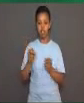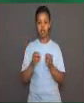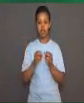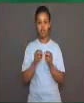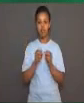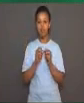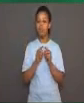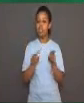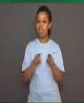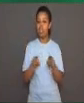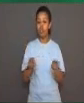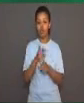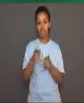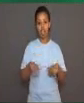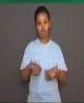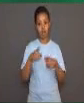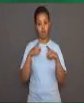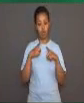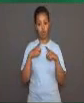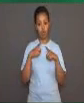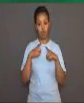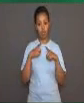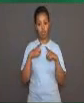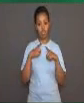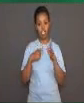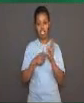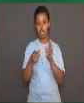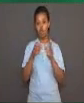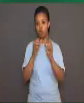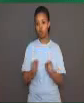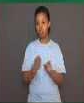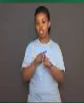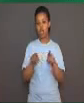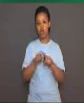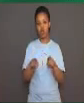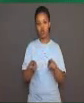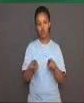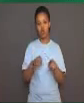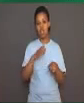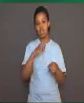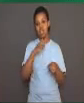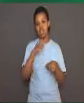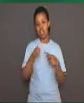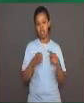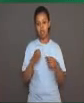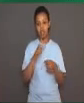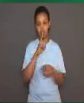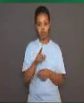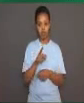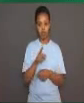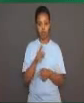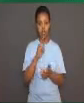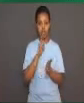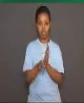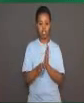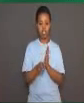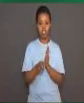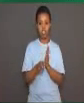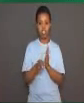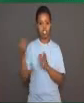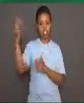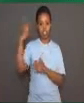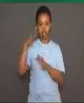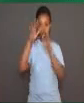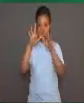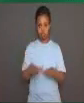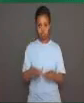various environments would have been exposed to different elements, like the sun, rain, or